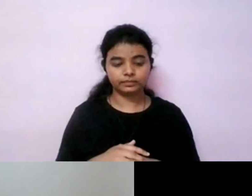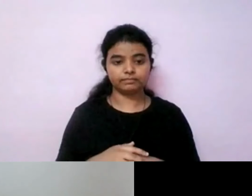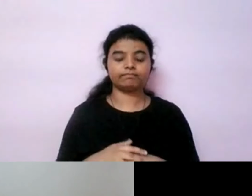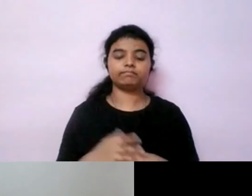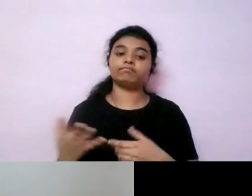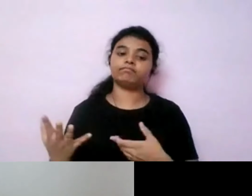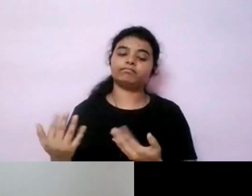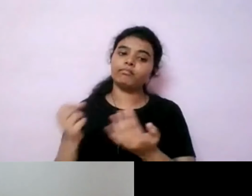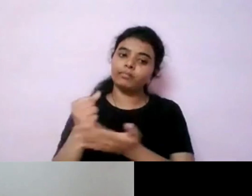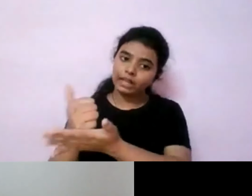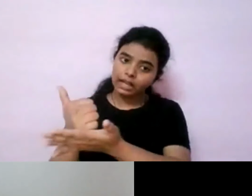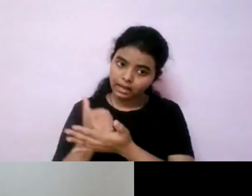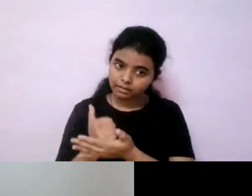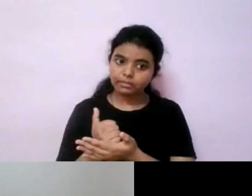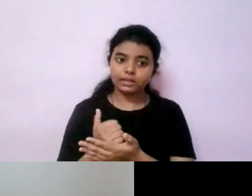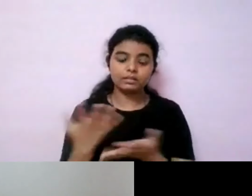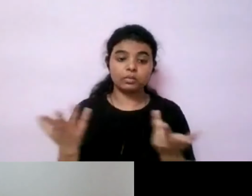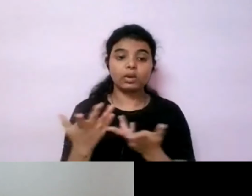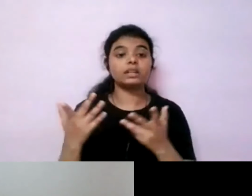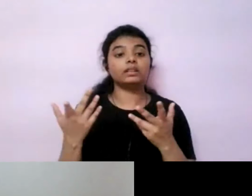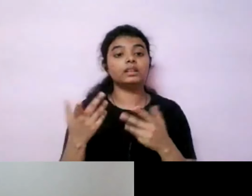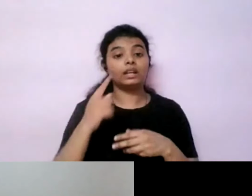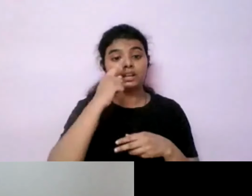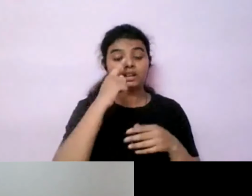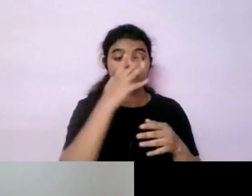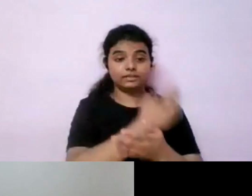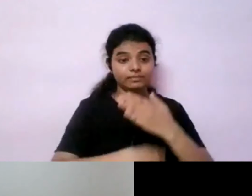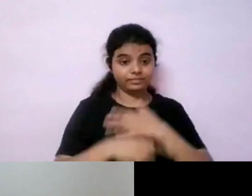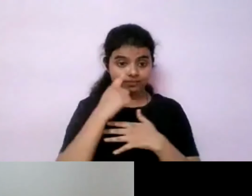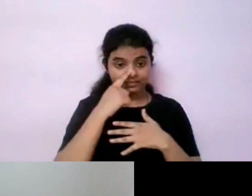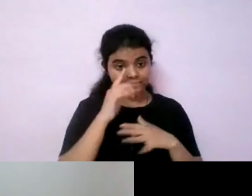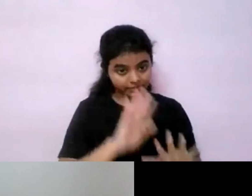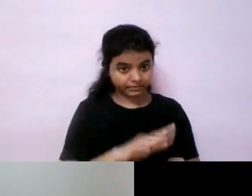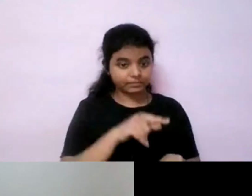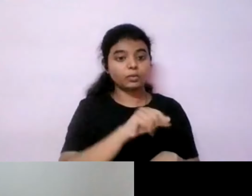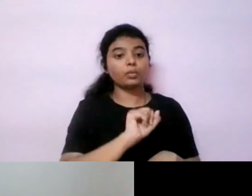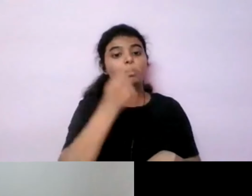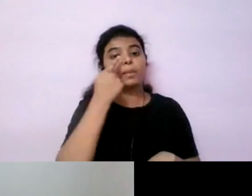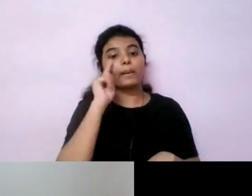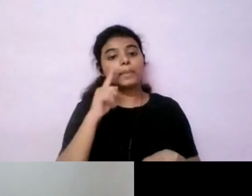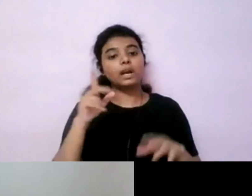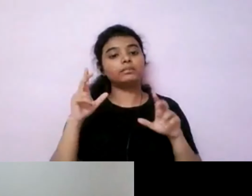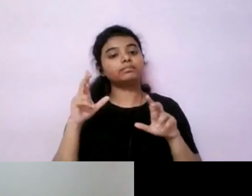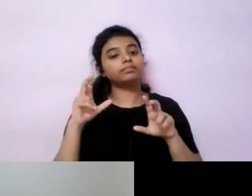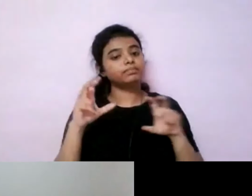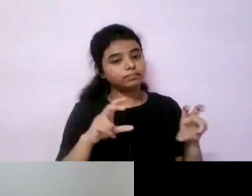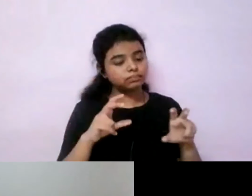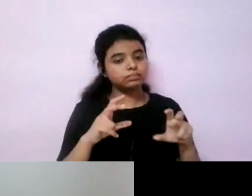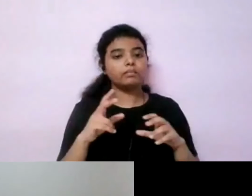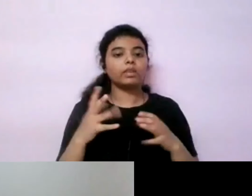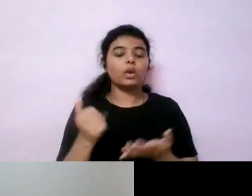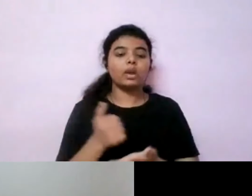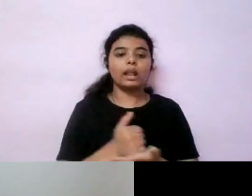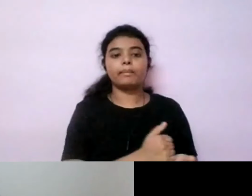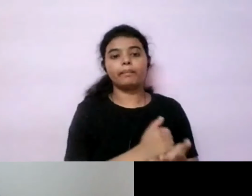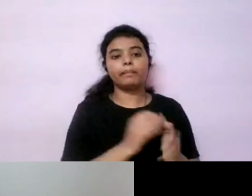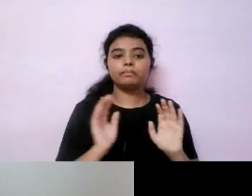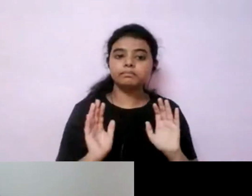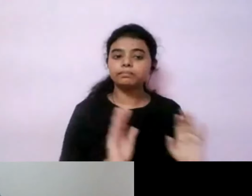helping the parents of a girl with disability by literally dropping by